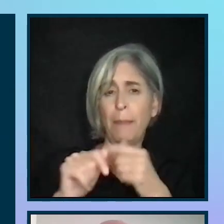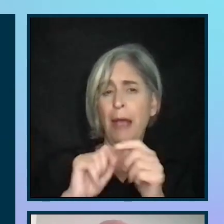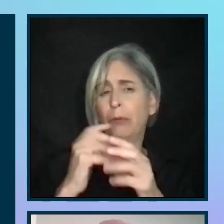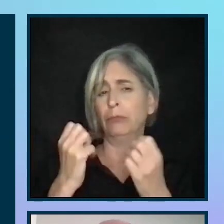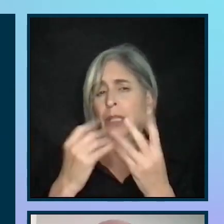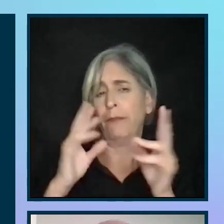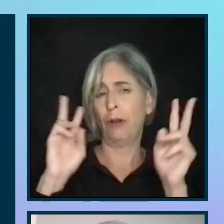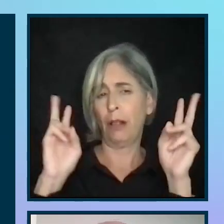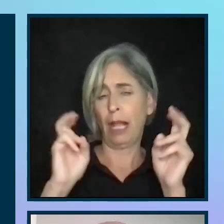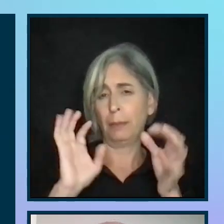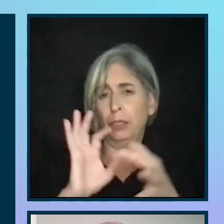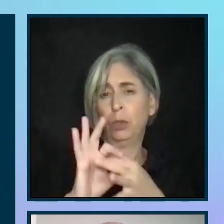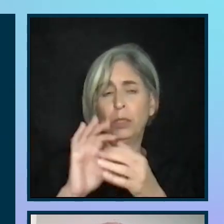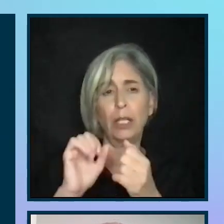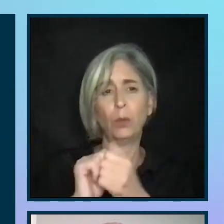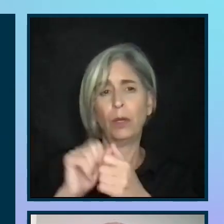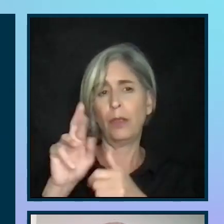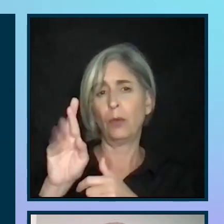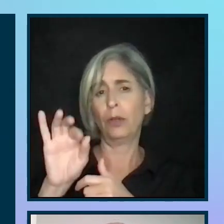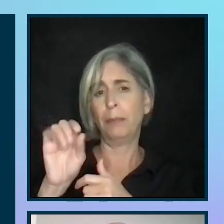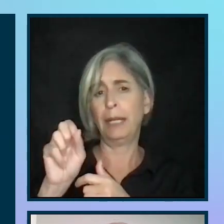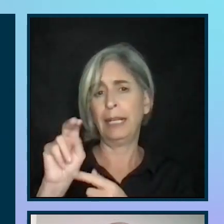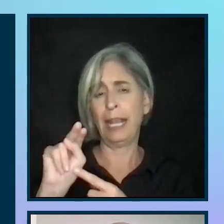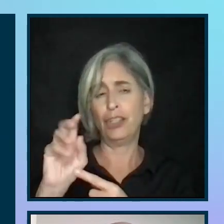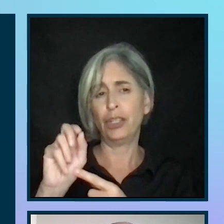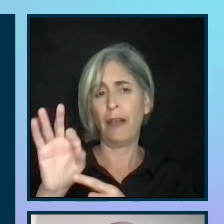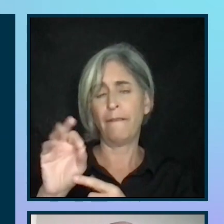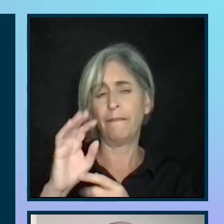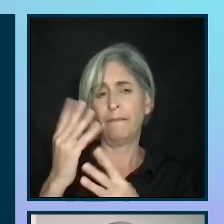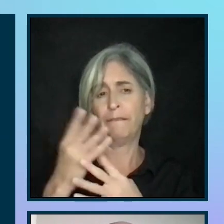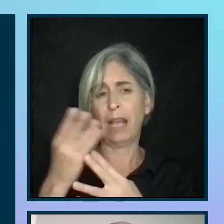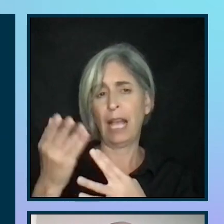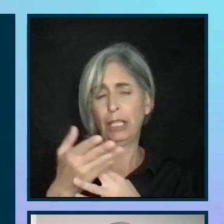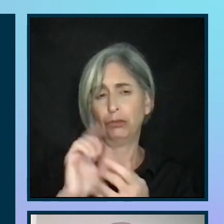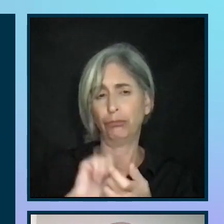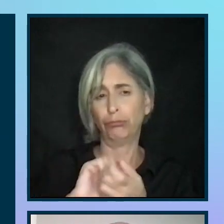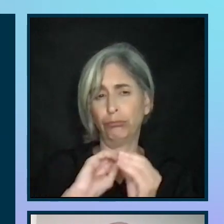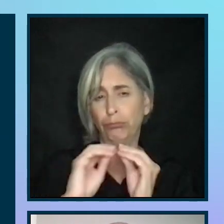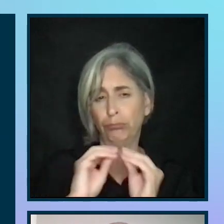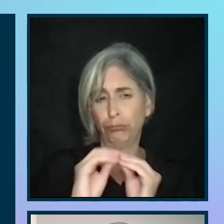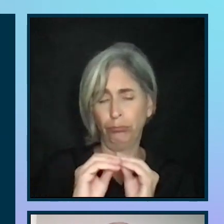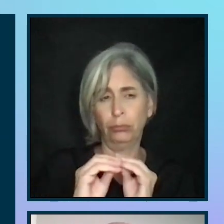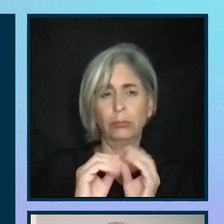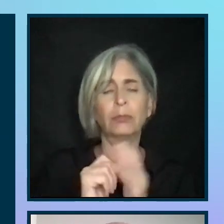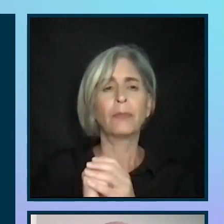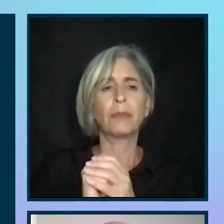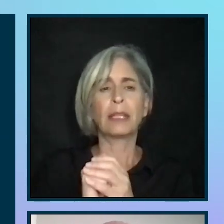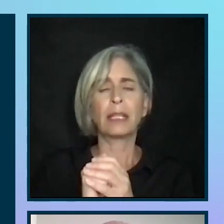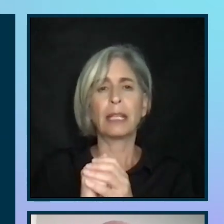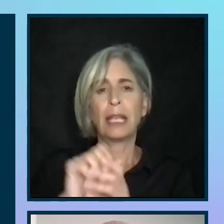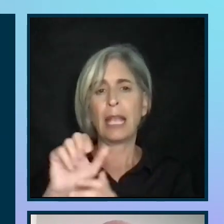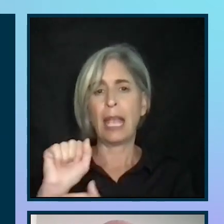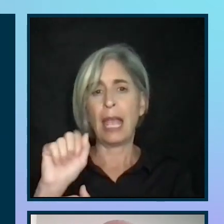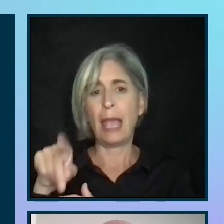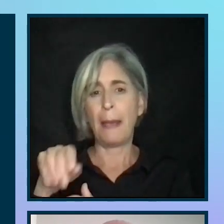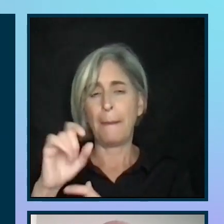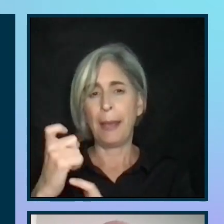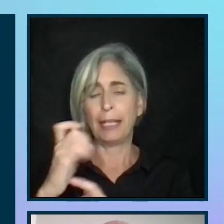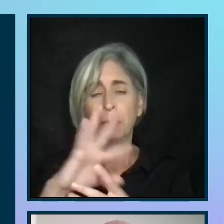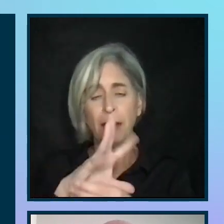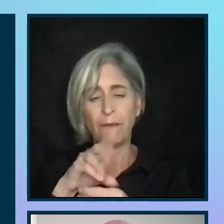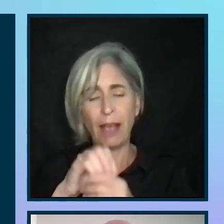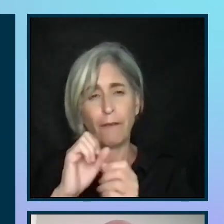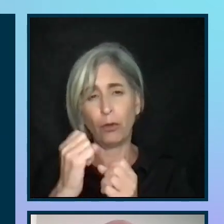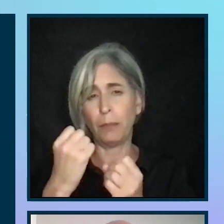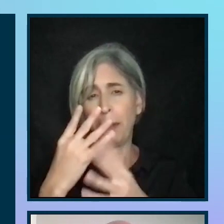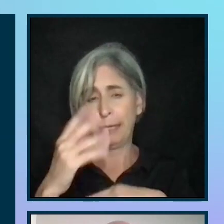that are associated with remediation of files. Remediation of documents is something that Apex has been involved in for the